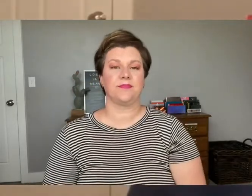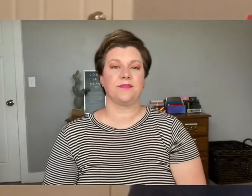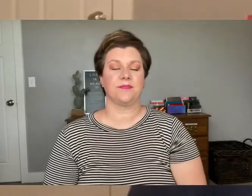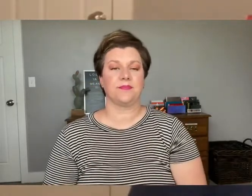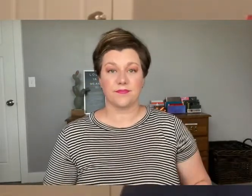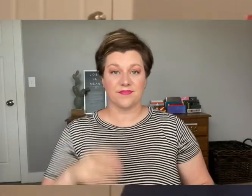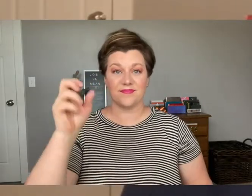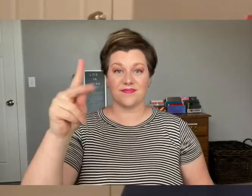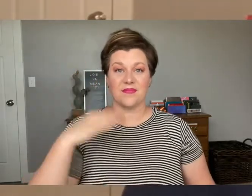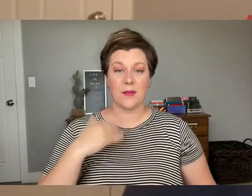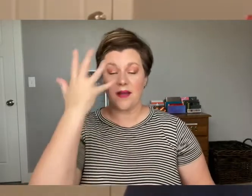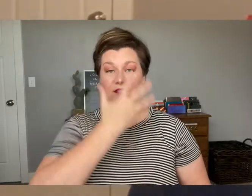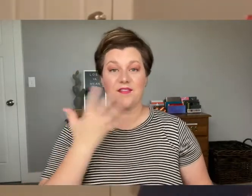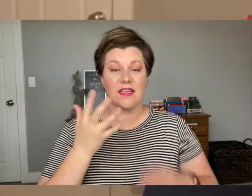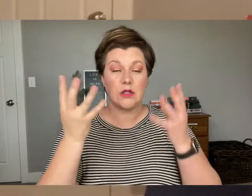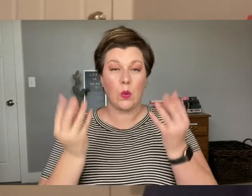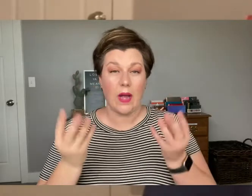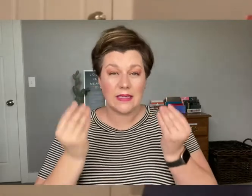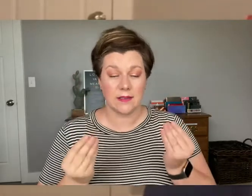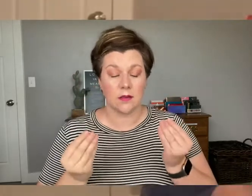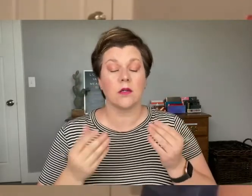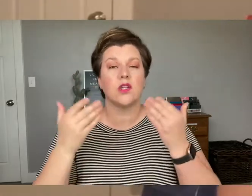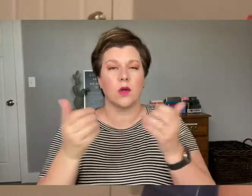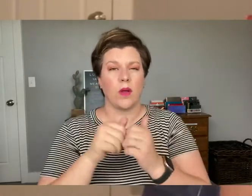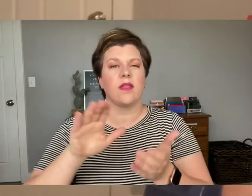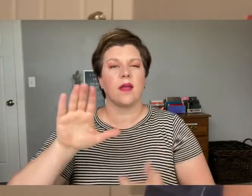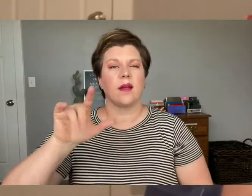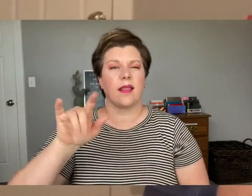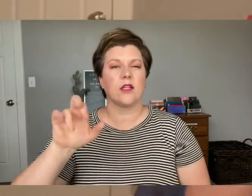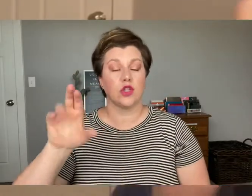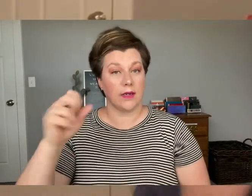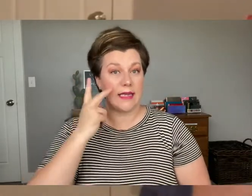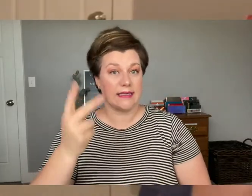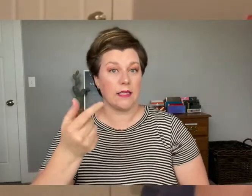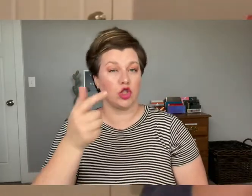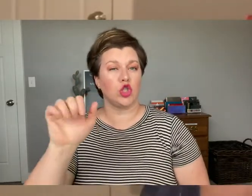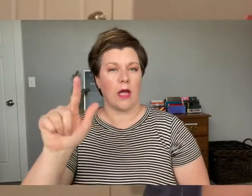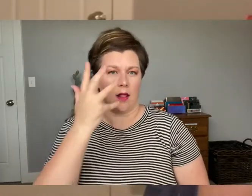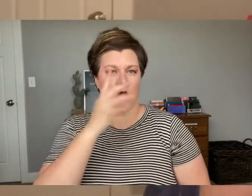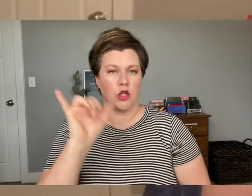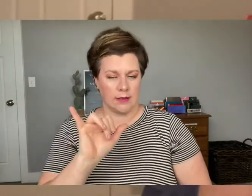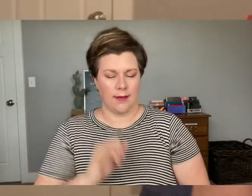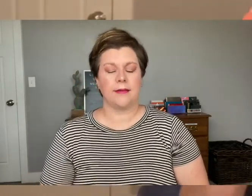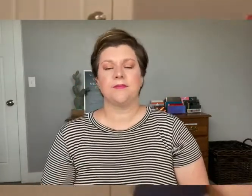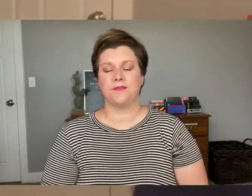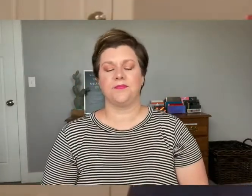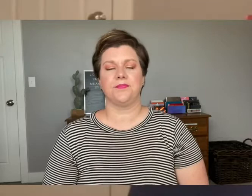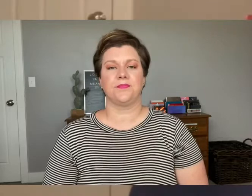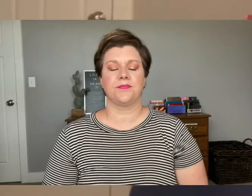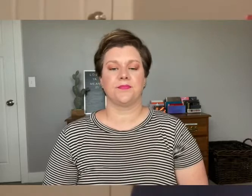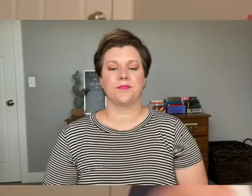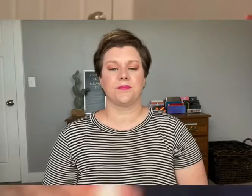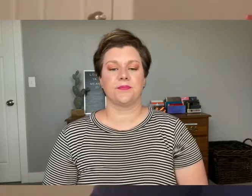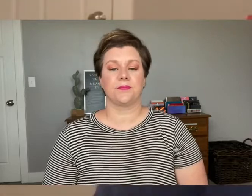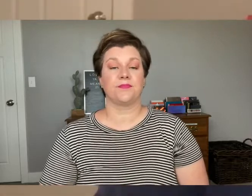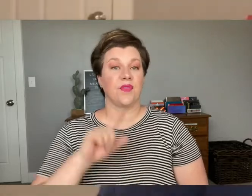to go in with that cleanser. All right, my face is wet, so let's go in with this cleanser. You can see that this one is a